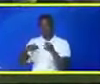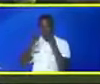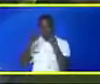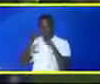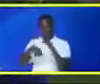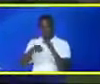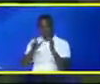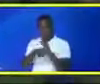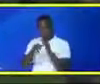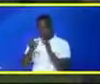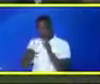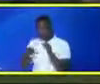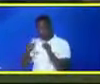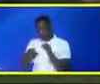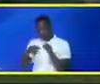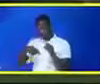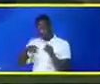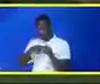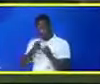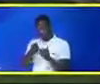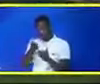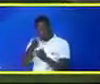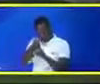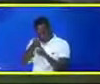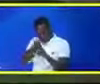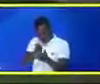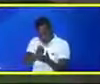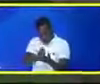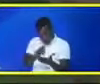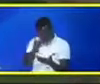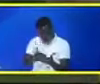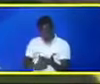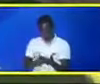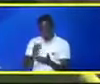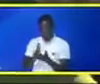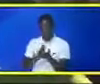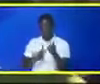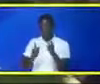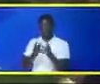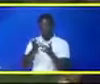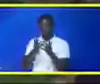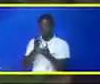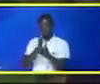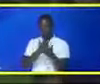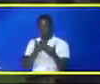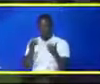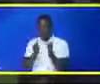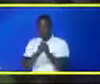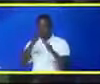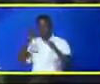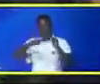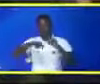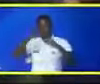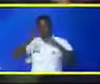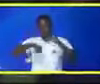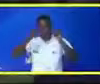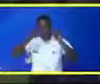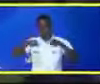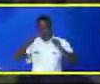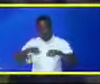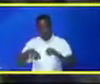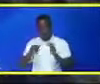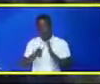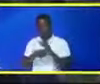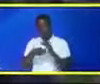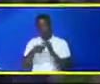But this is that which you wrote by yourself. Some of you have written impossible situations here. I want to pray for